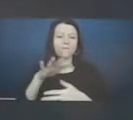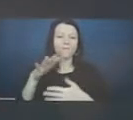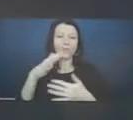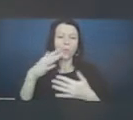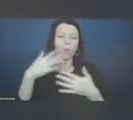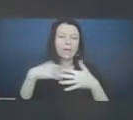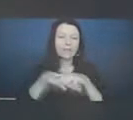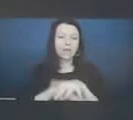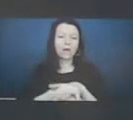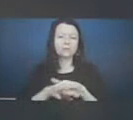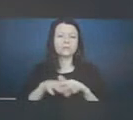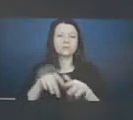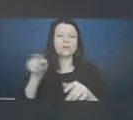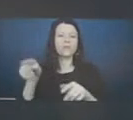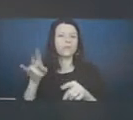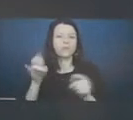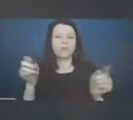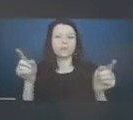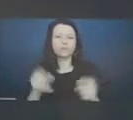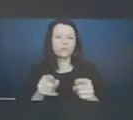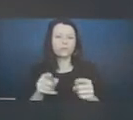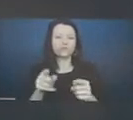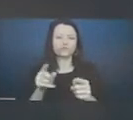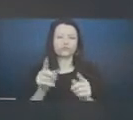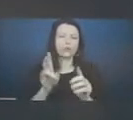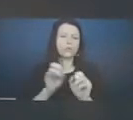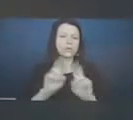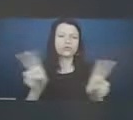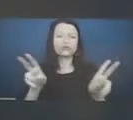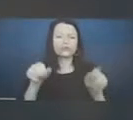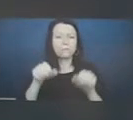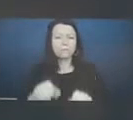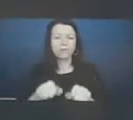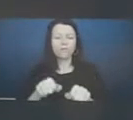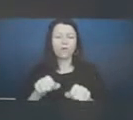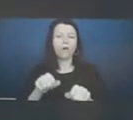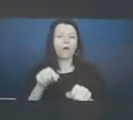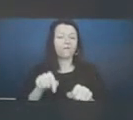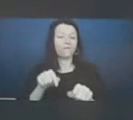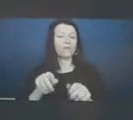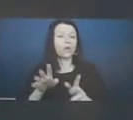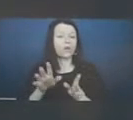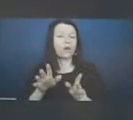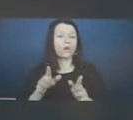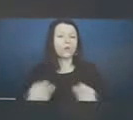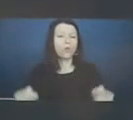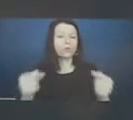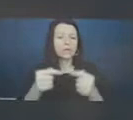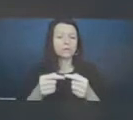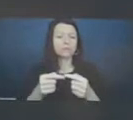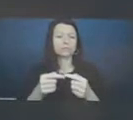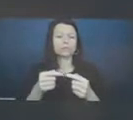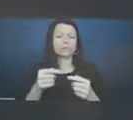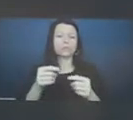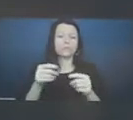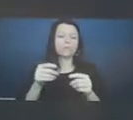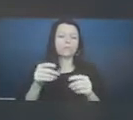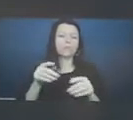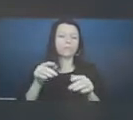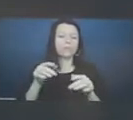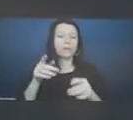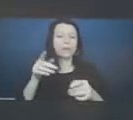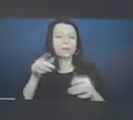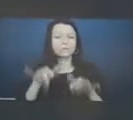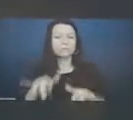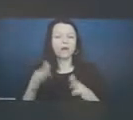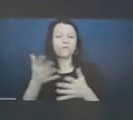its sense. It does not narrow rights and duties, but they don't specify a list